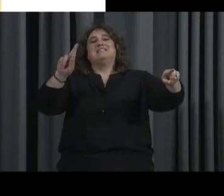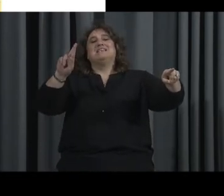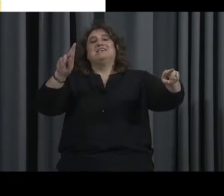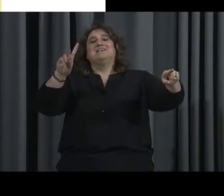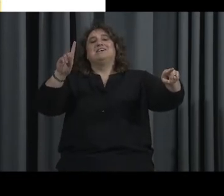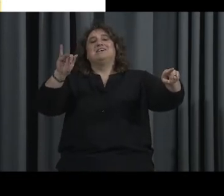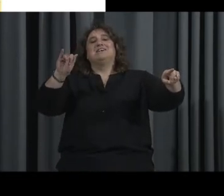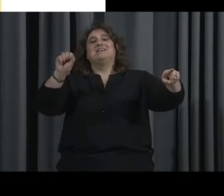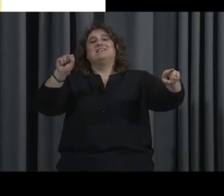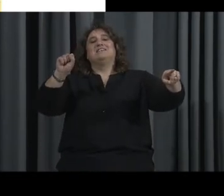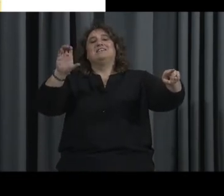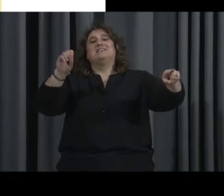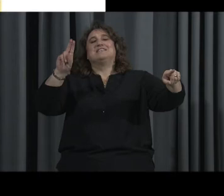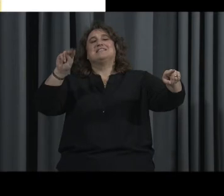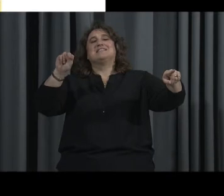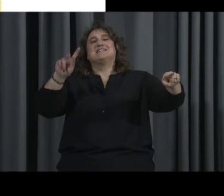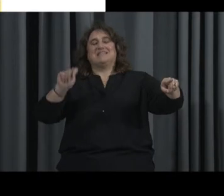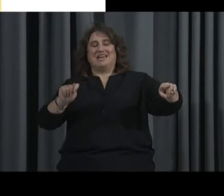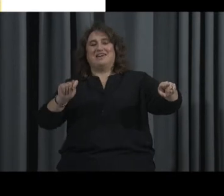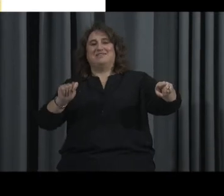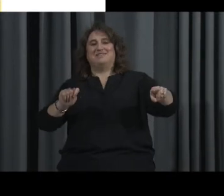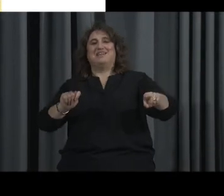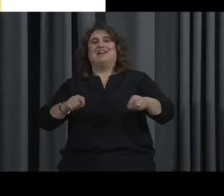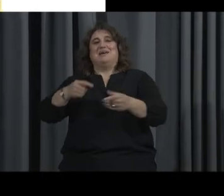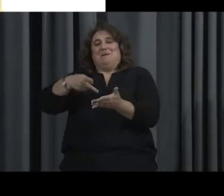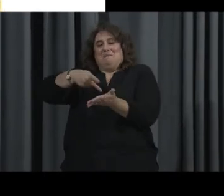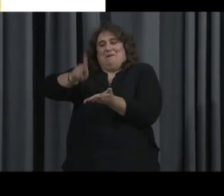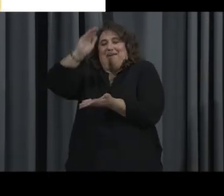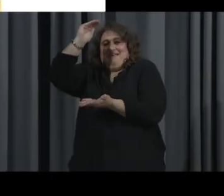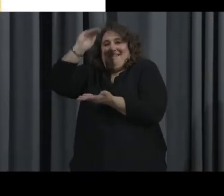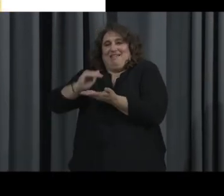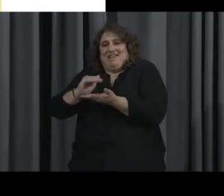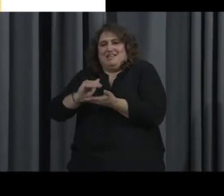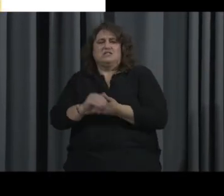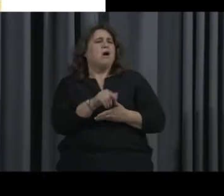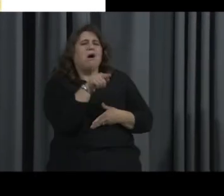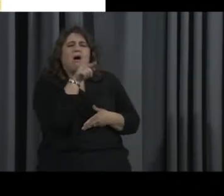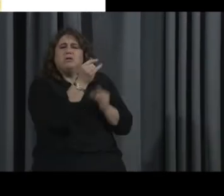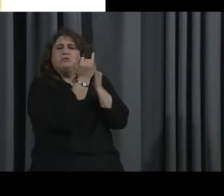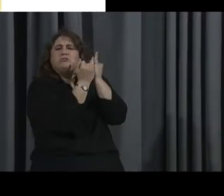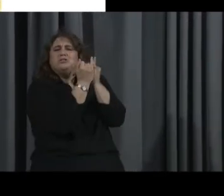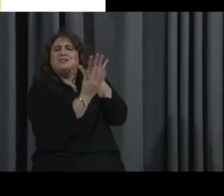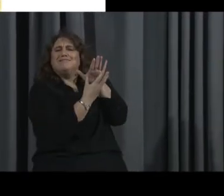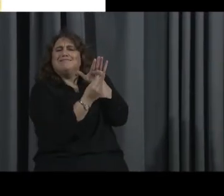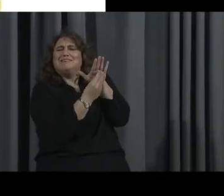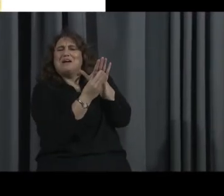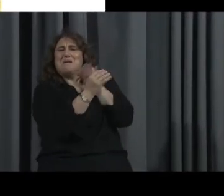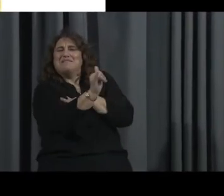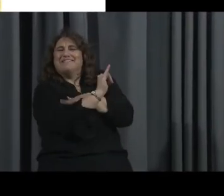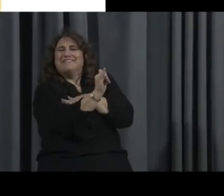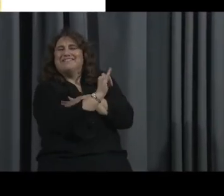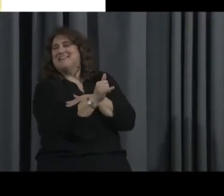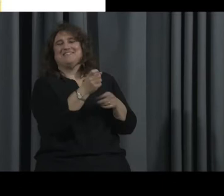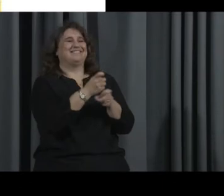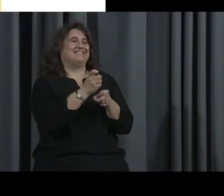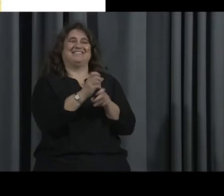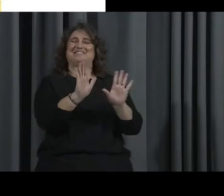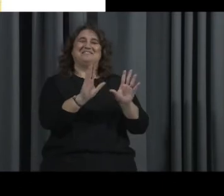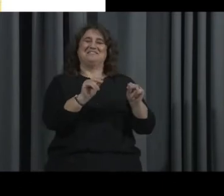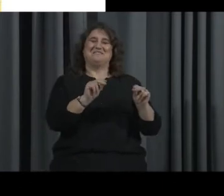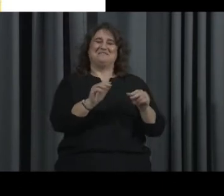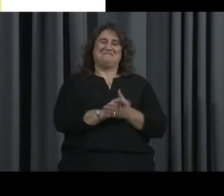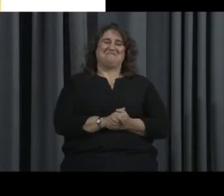You got me, Trent. Yeah, I have to mark that off too. You must have been looking at my list. No, I didn't cheat now. wasn't you? All